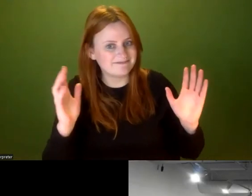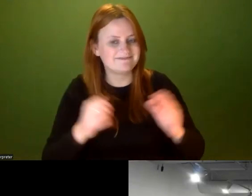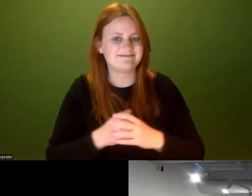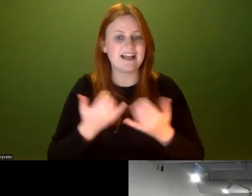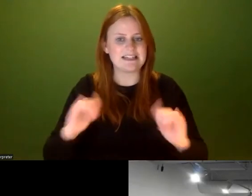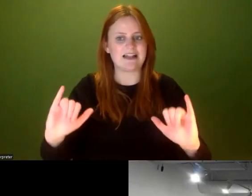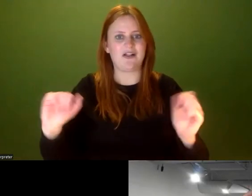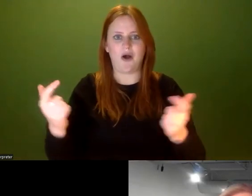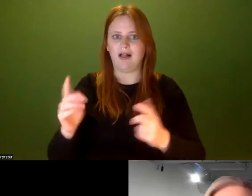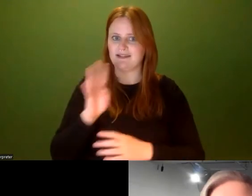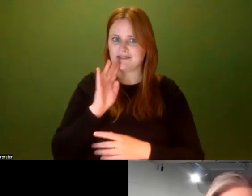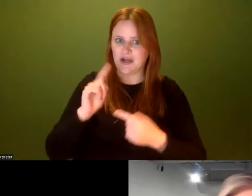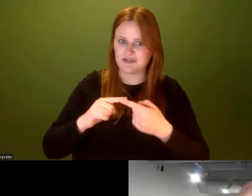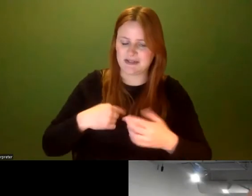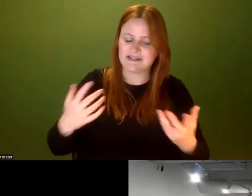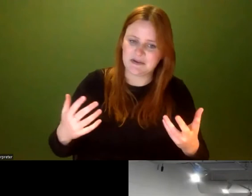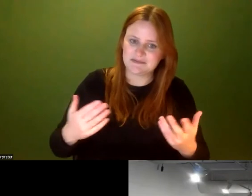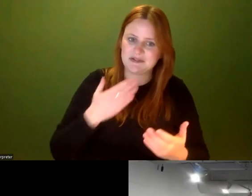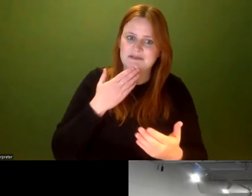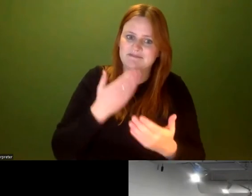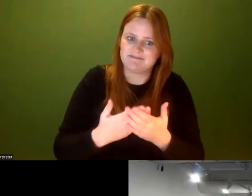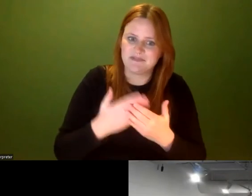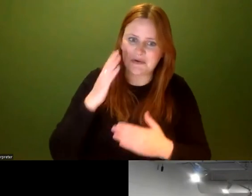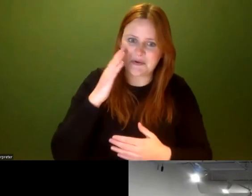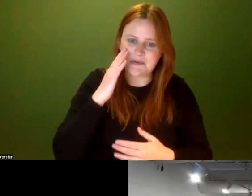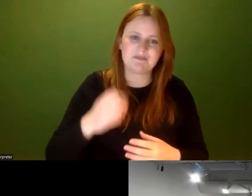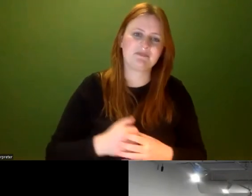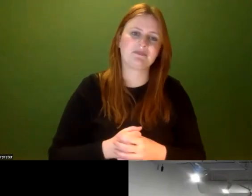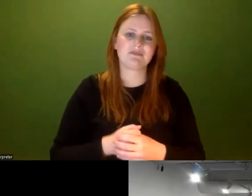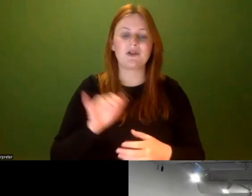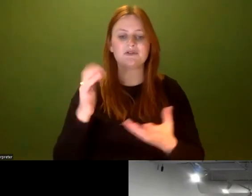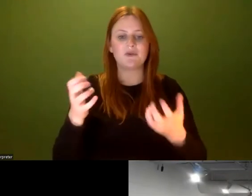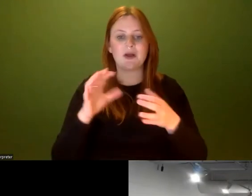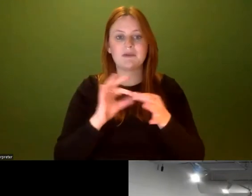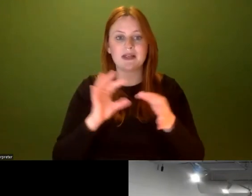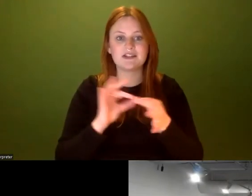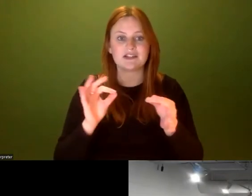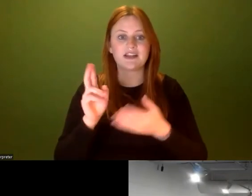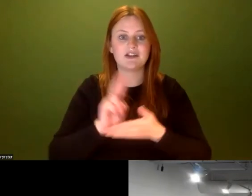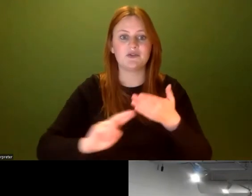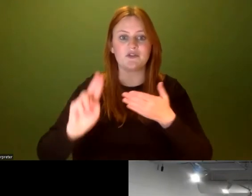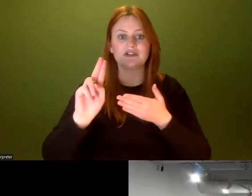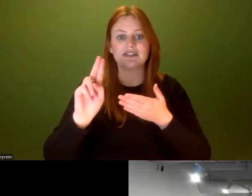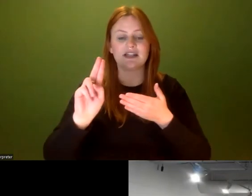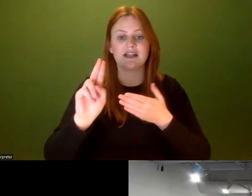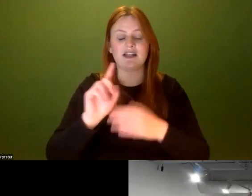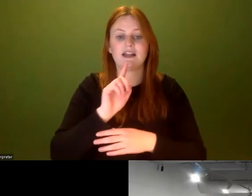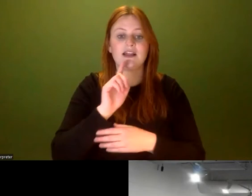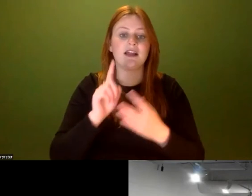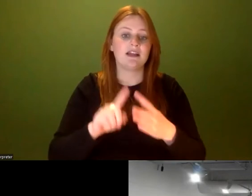to me, so I think that's a good sign. And I do want to mention that the university has actually